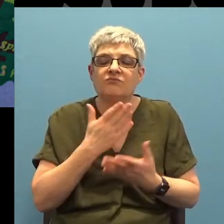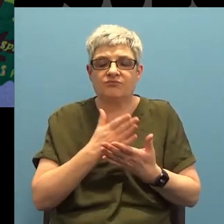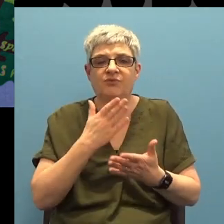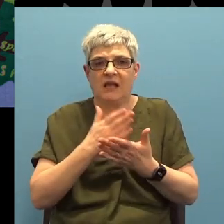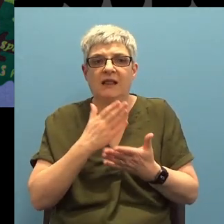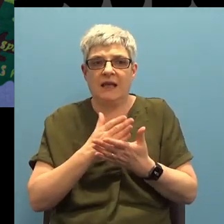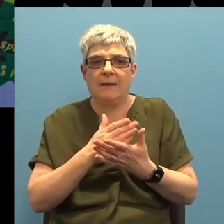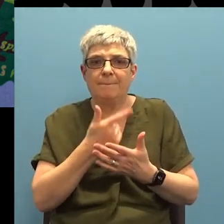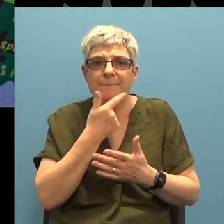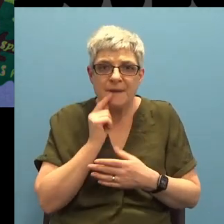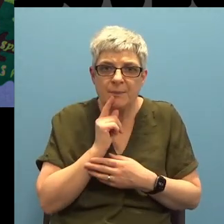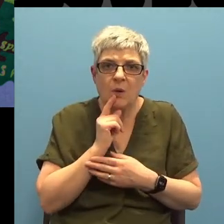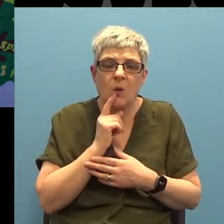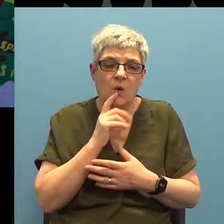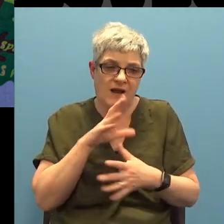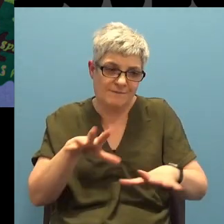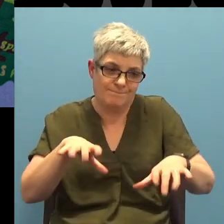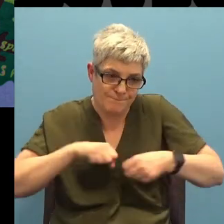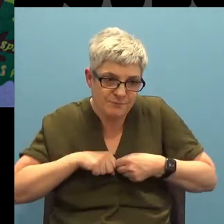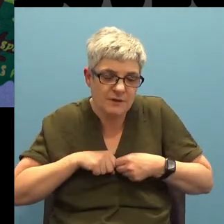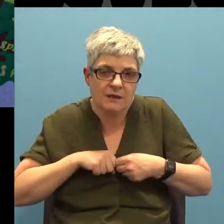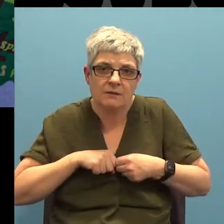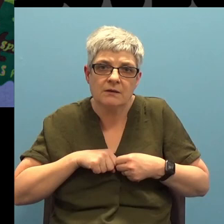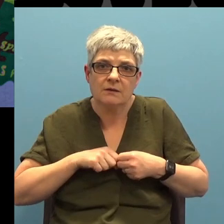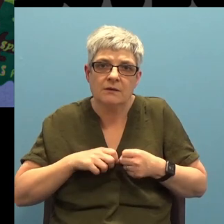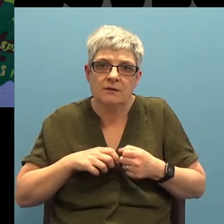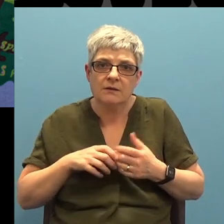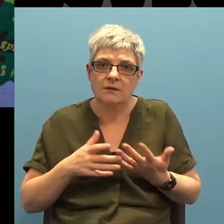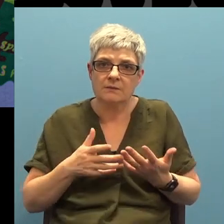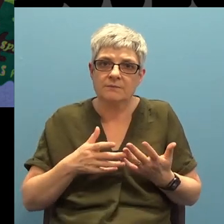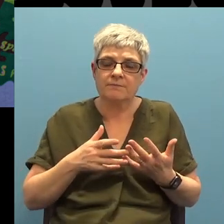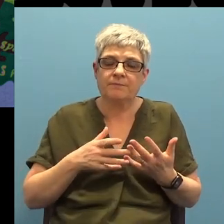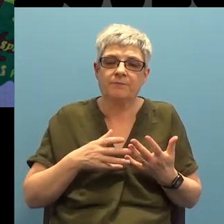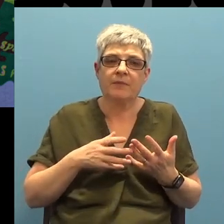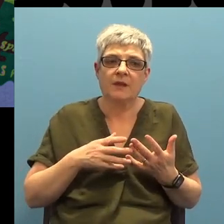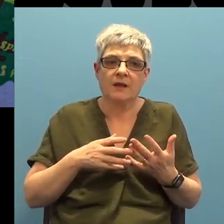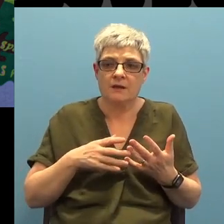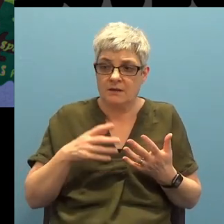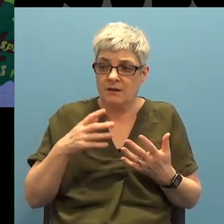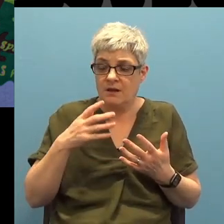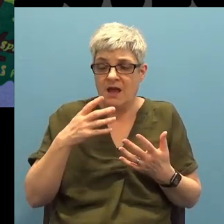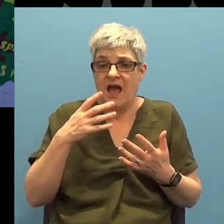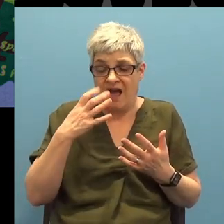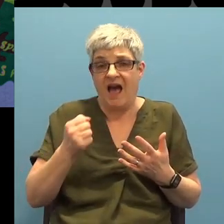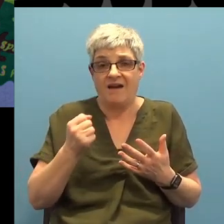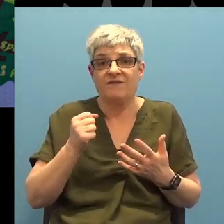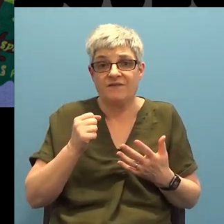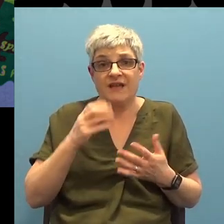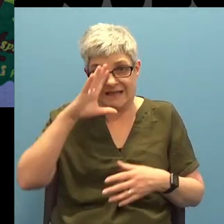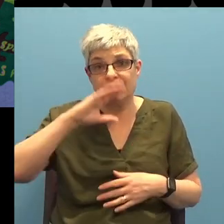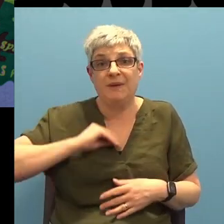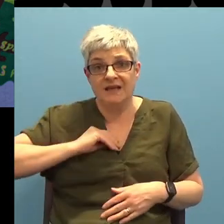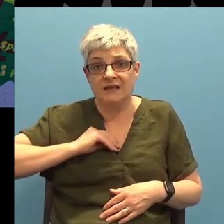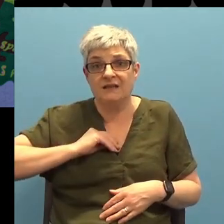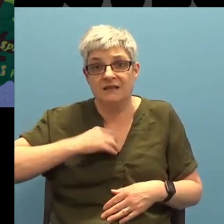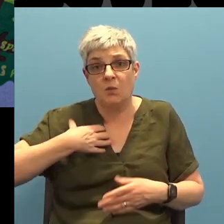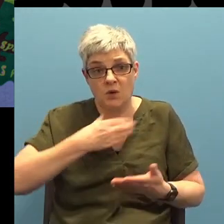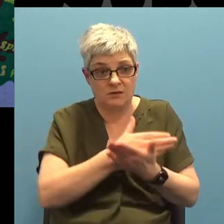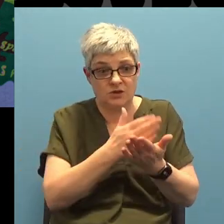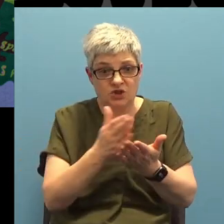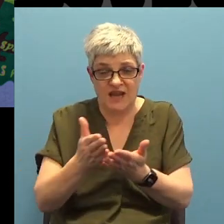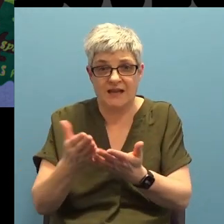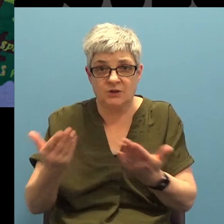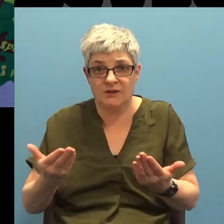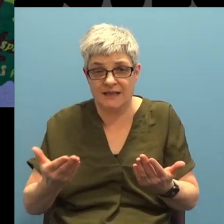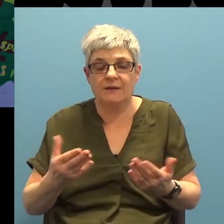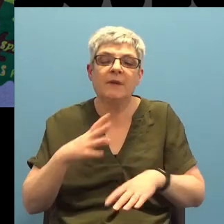finding themselves captured by these things. Let me tell you, I have a first-hand experience I would share with you today.